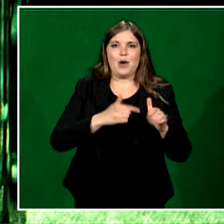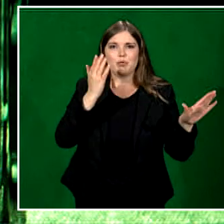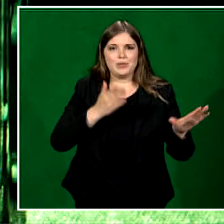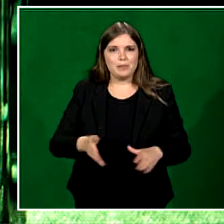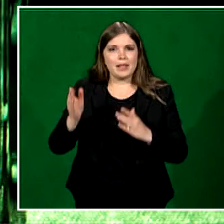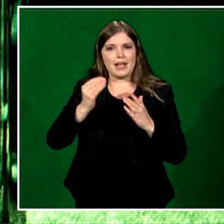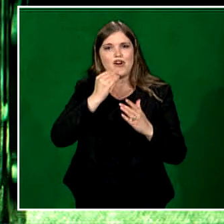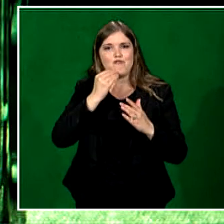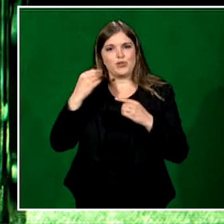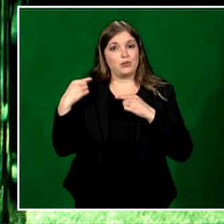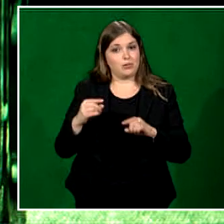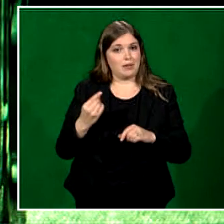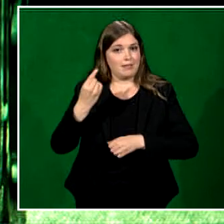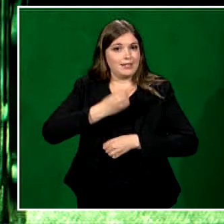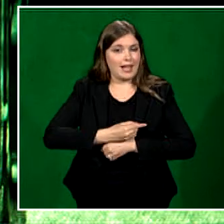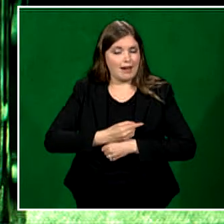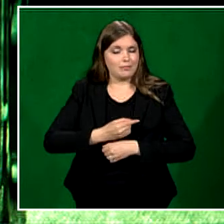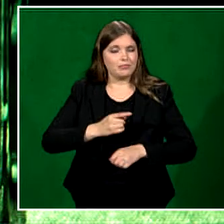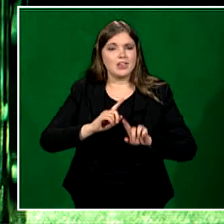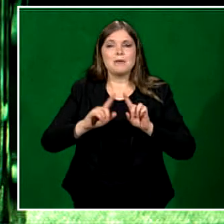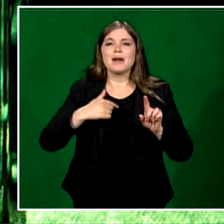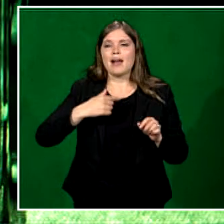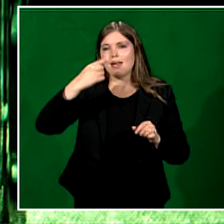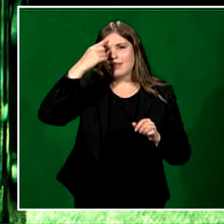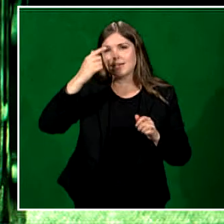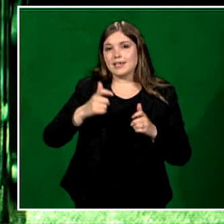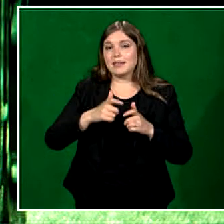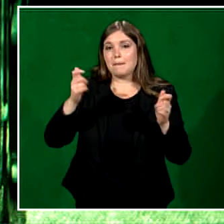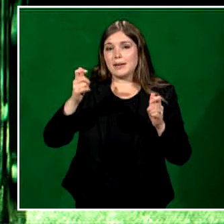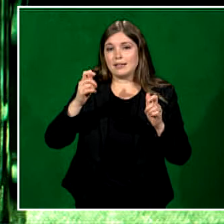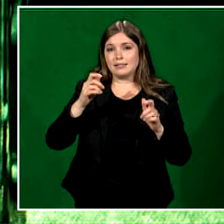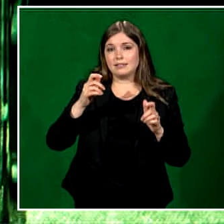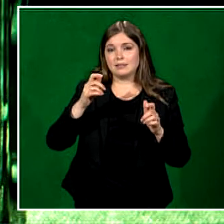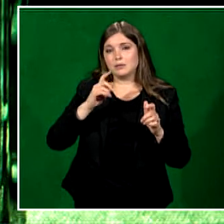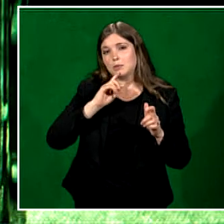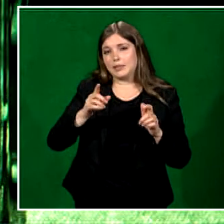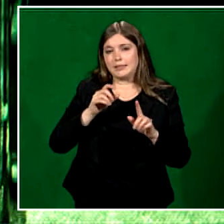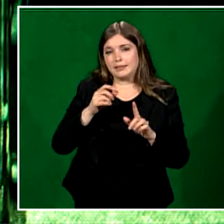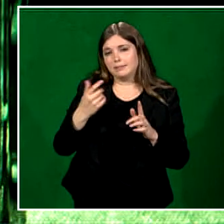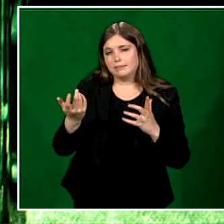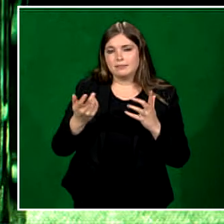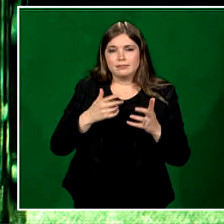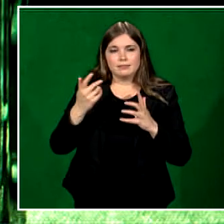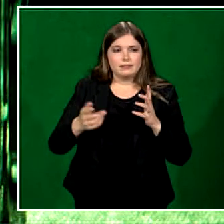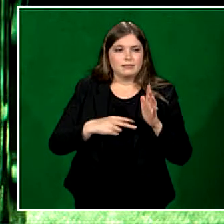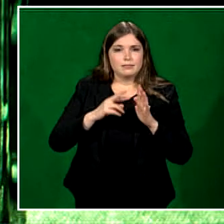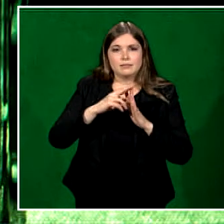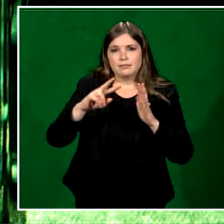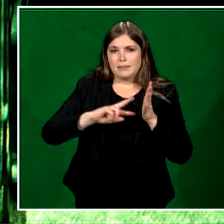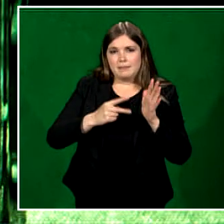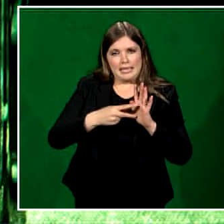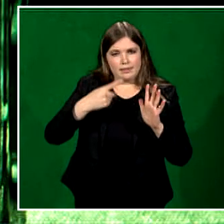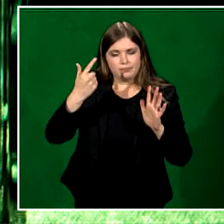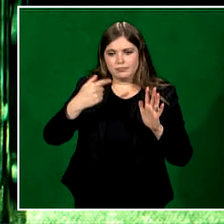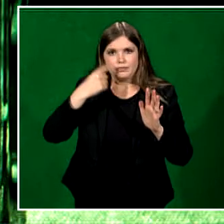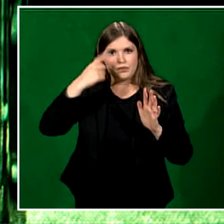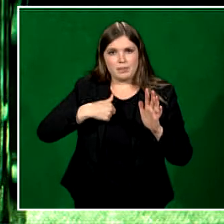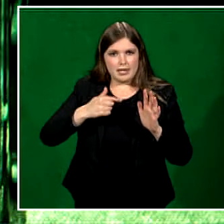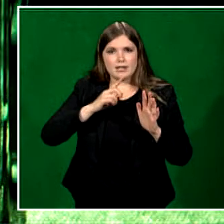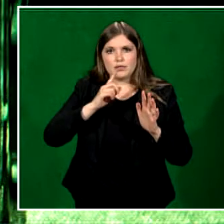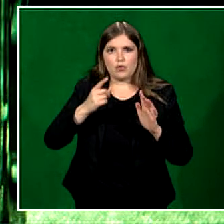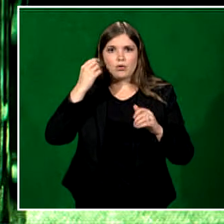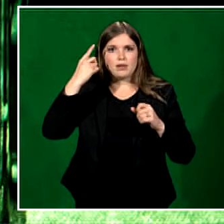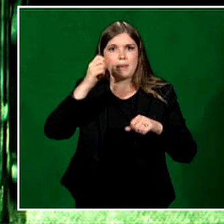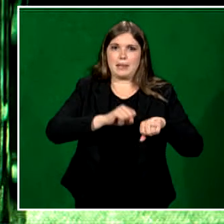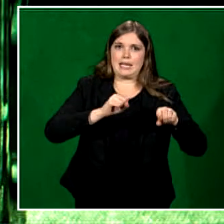day. But I think the biggest implication for me is the potential for this to go beyond the